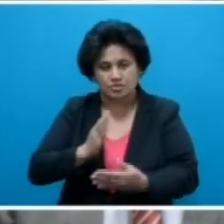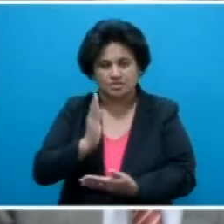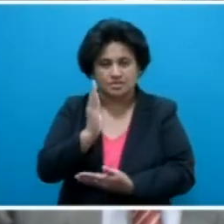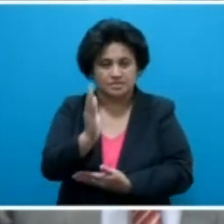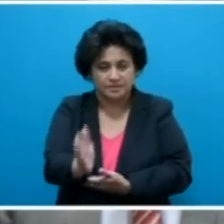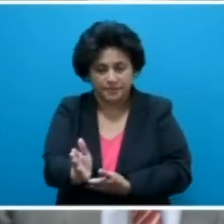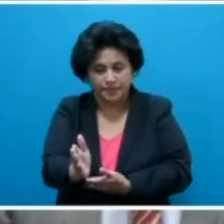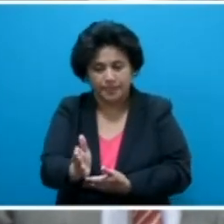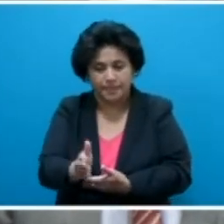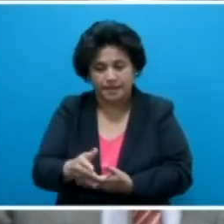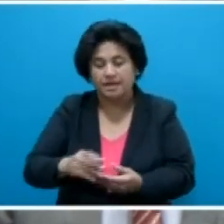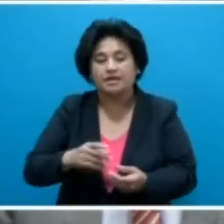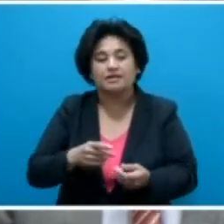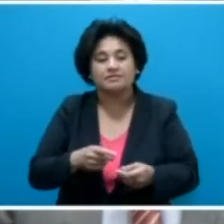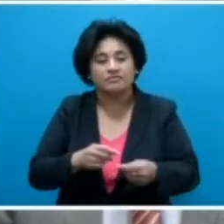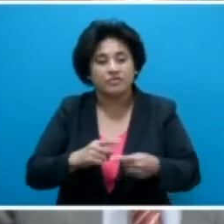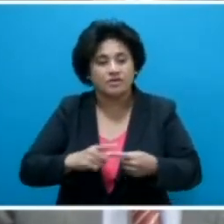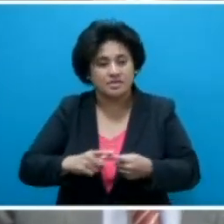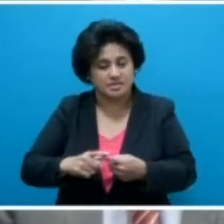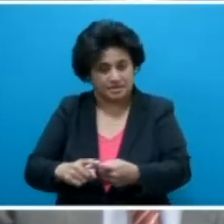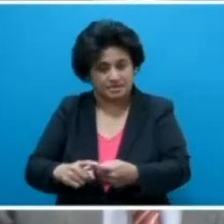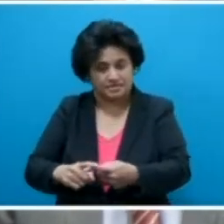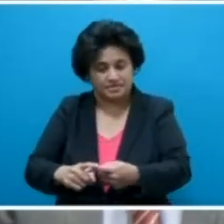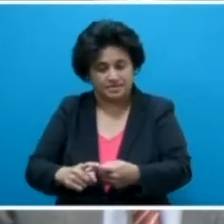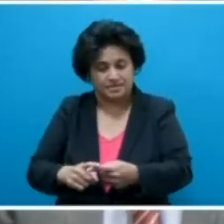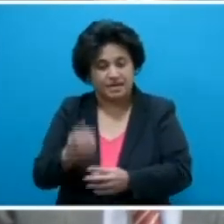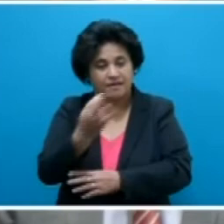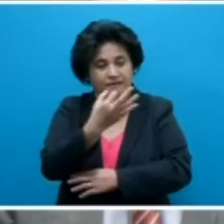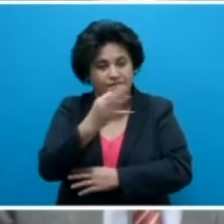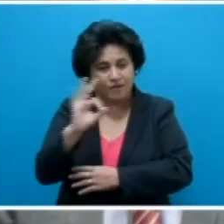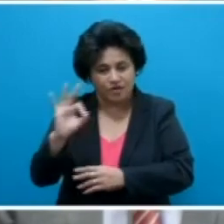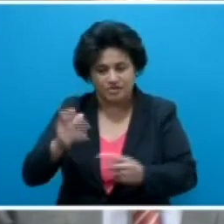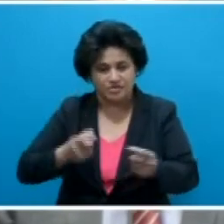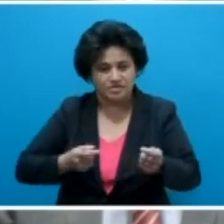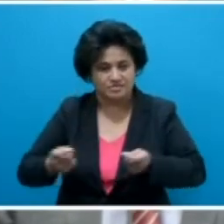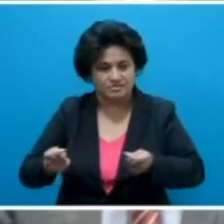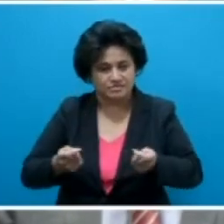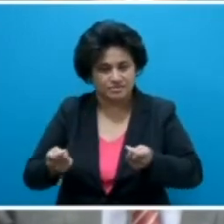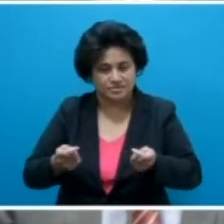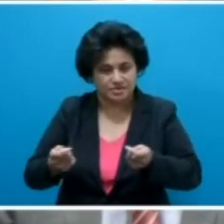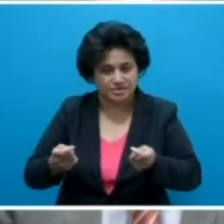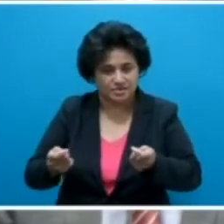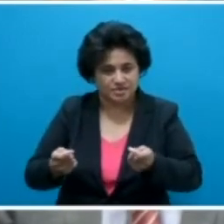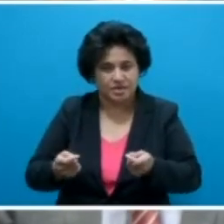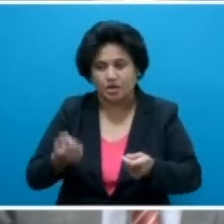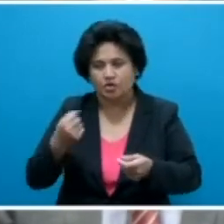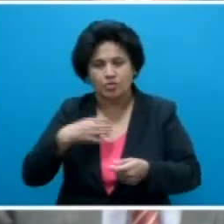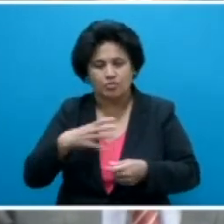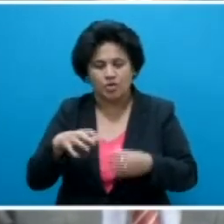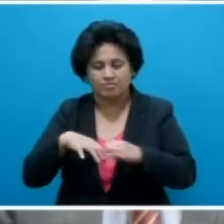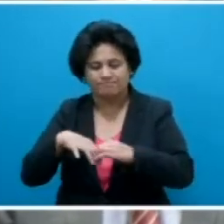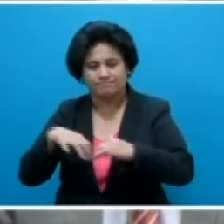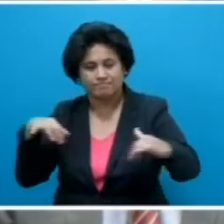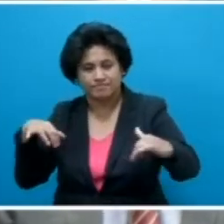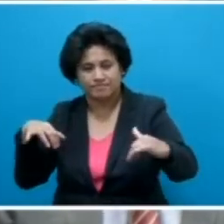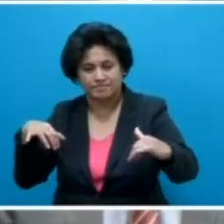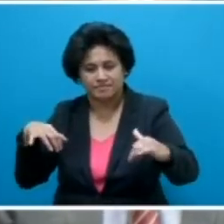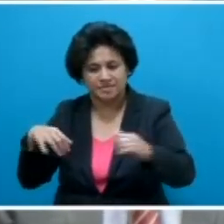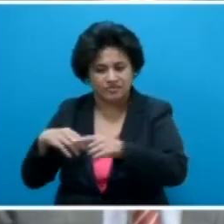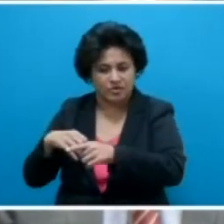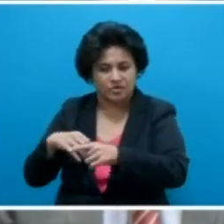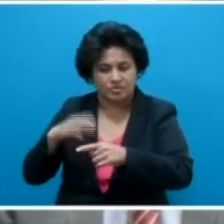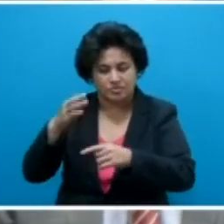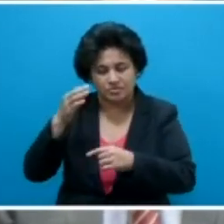achieving real sustainable forest management. It is no longer treating forestry in isolation from the national interest, but